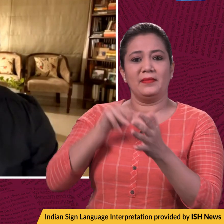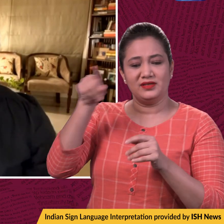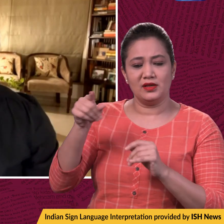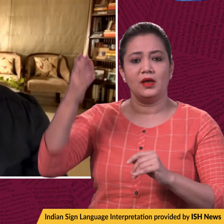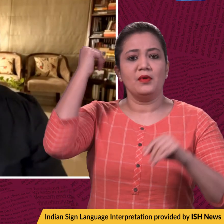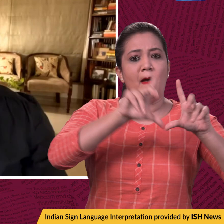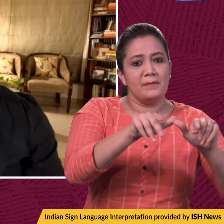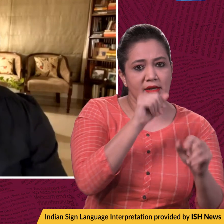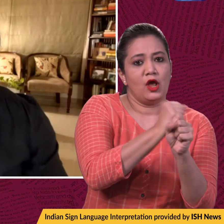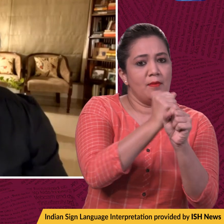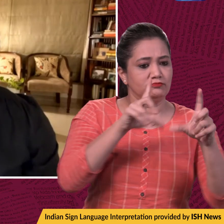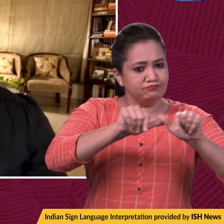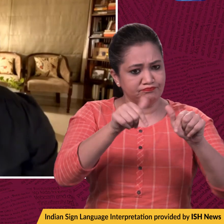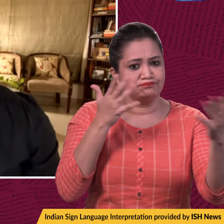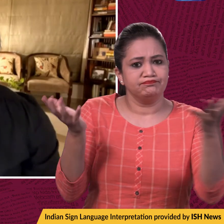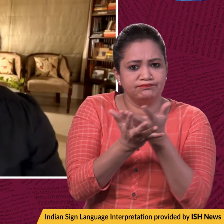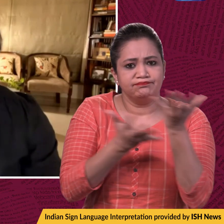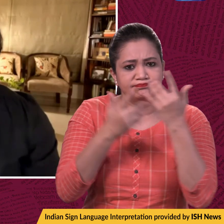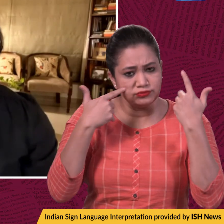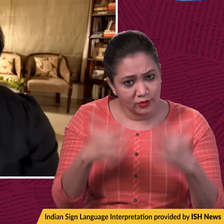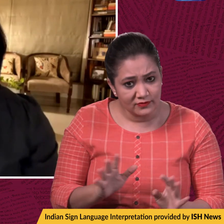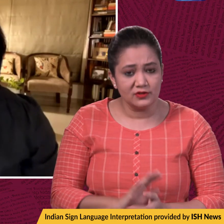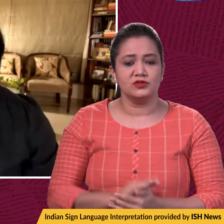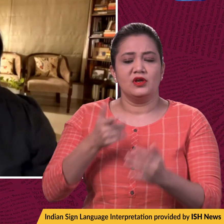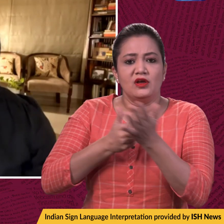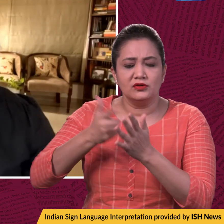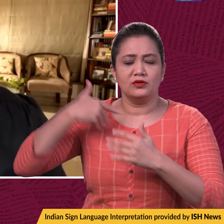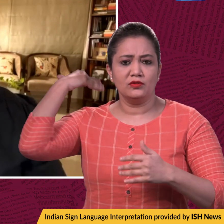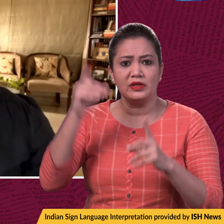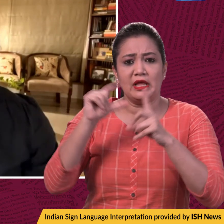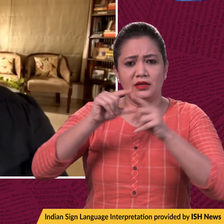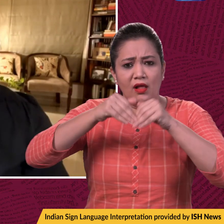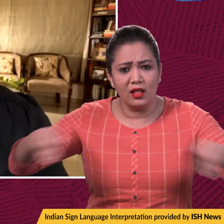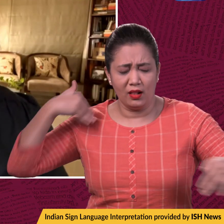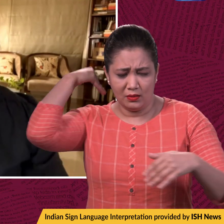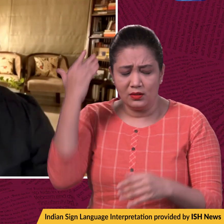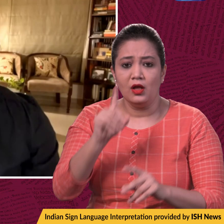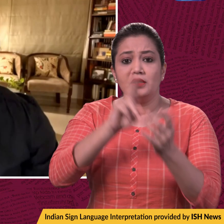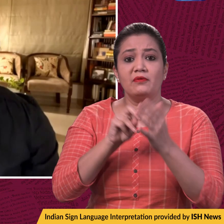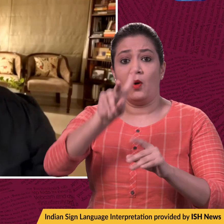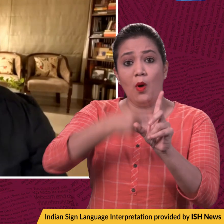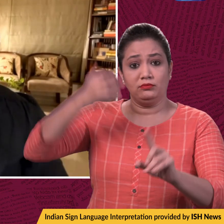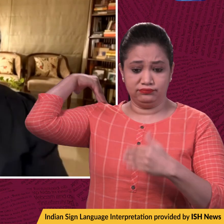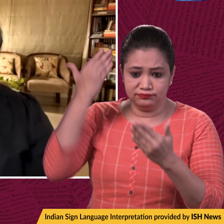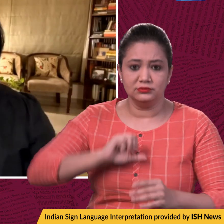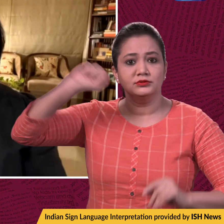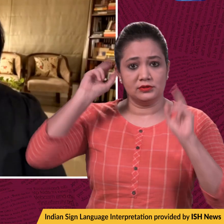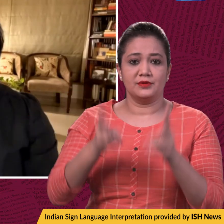Morcha held a meeting with the government. Farmers, remember, have been protesting at the borders of Delhi since November last year.